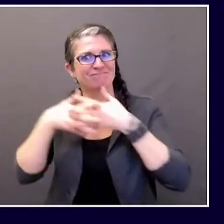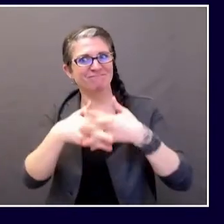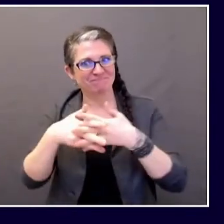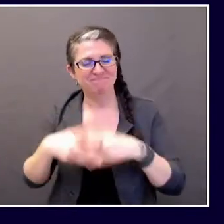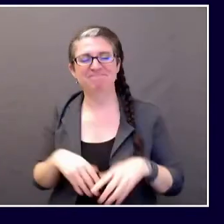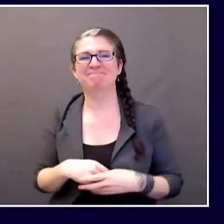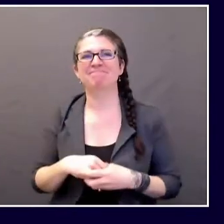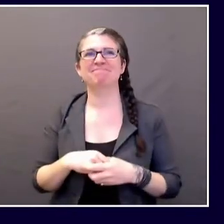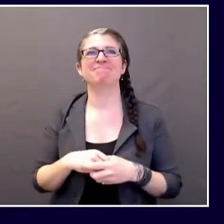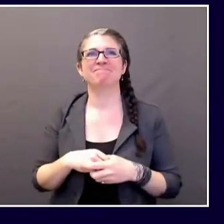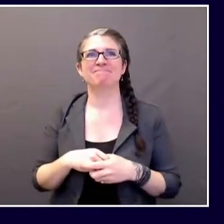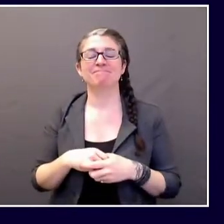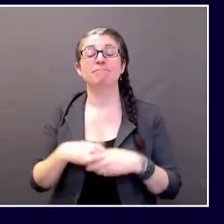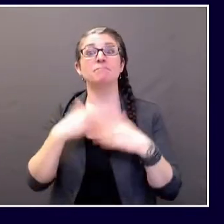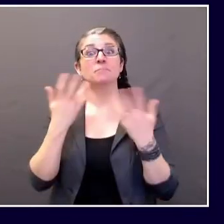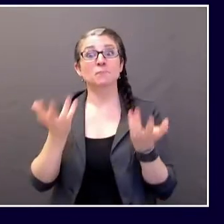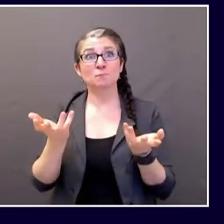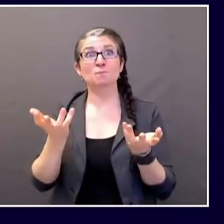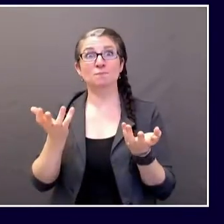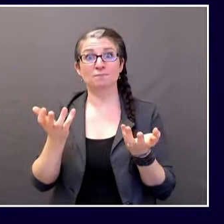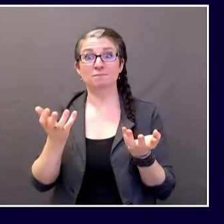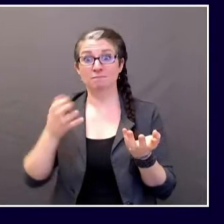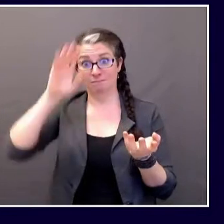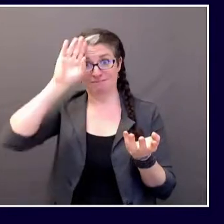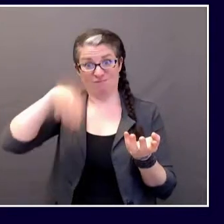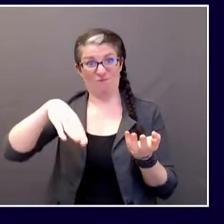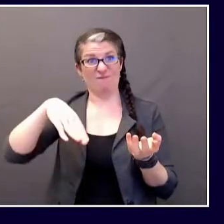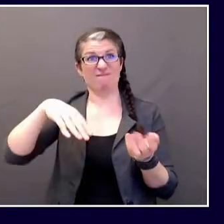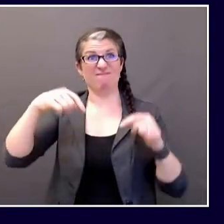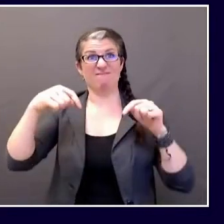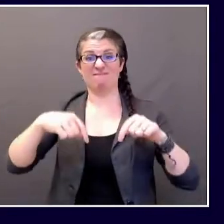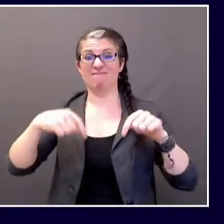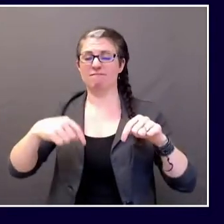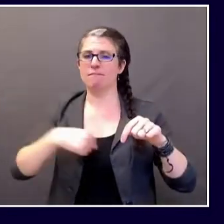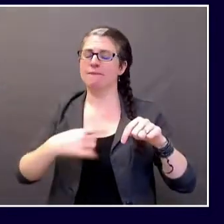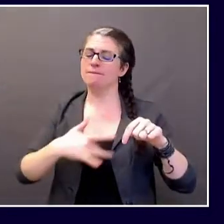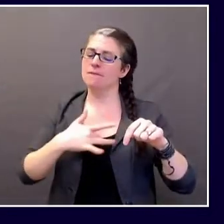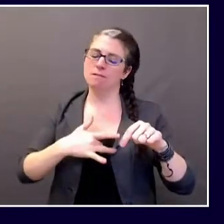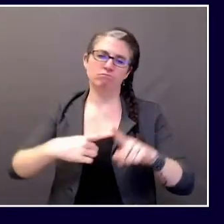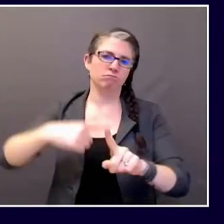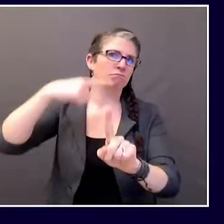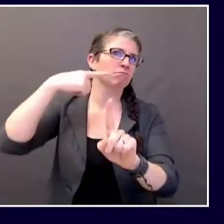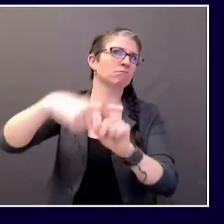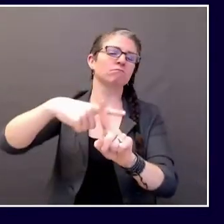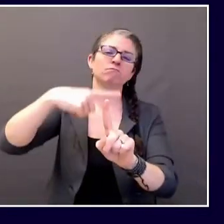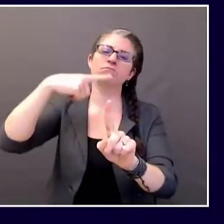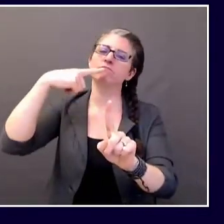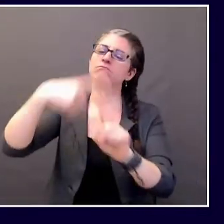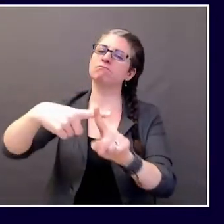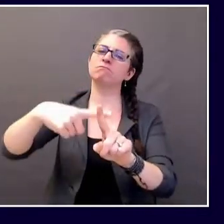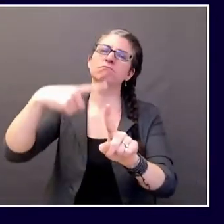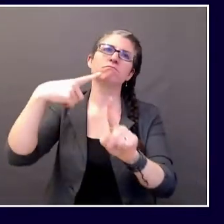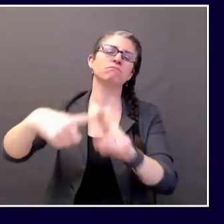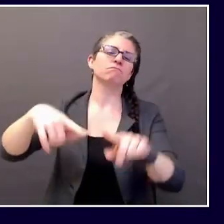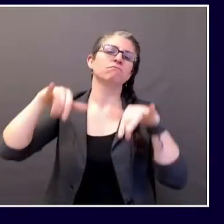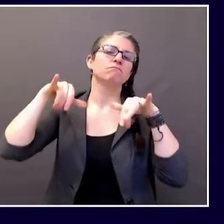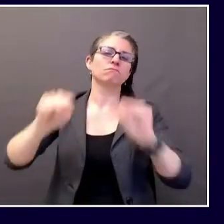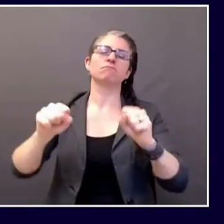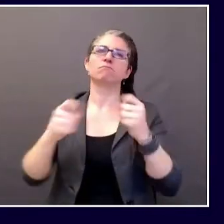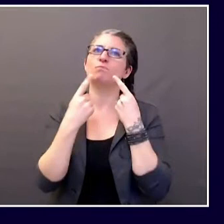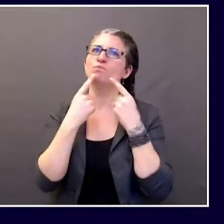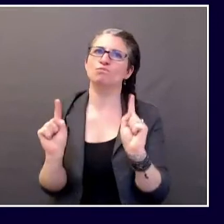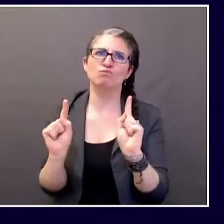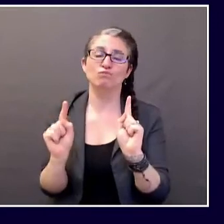to participate in and listen in on discussions that the US CDC convened as part of their advisory